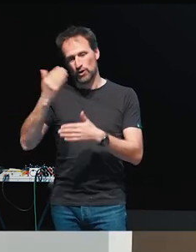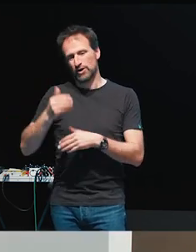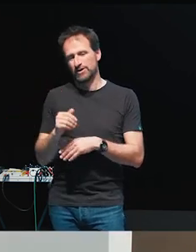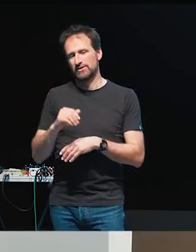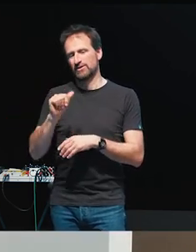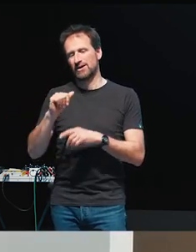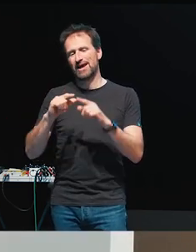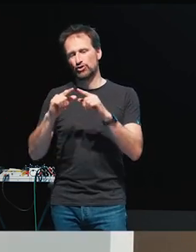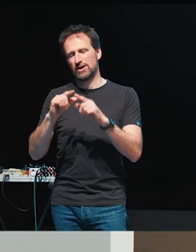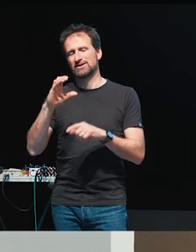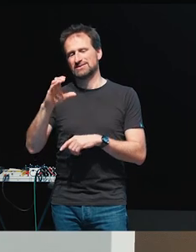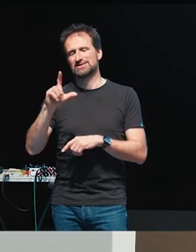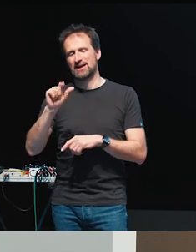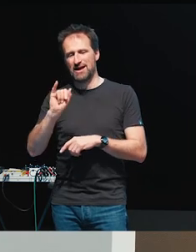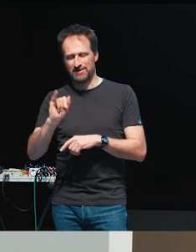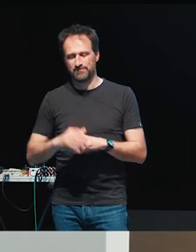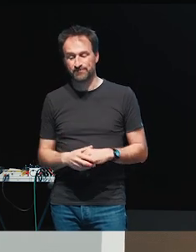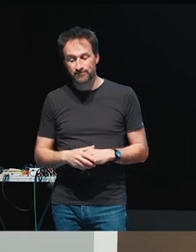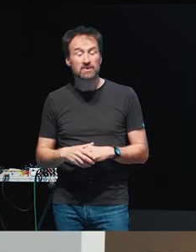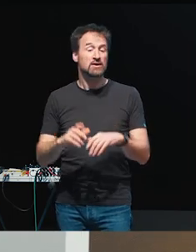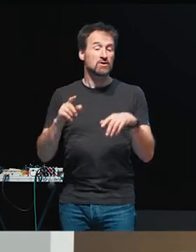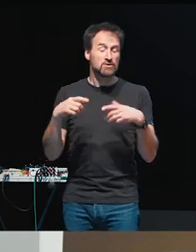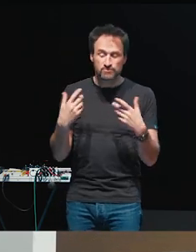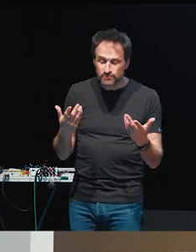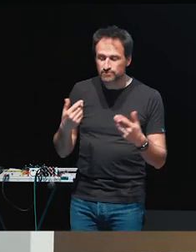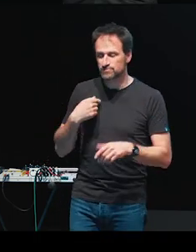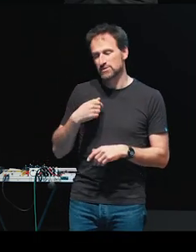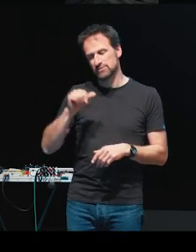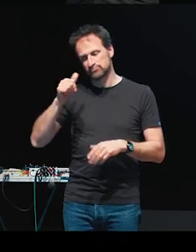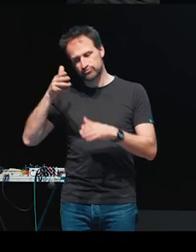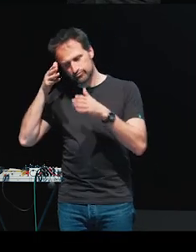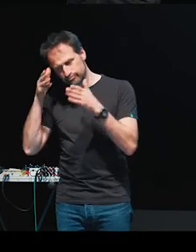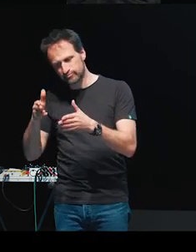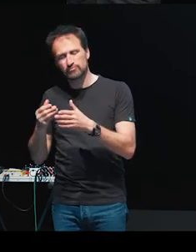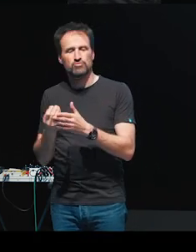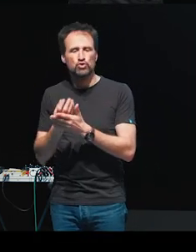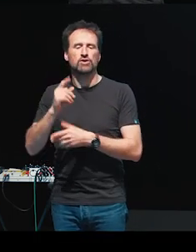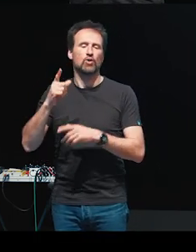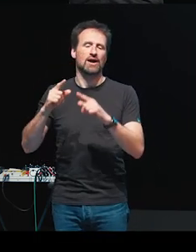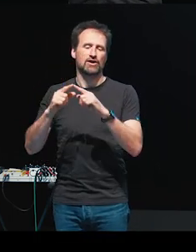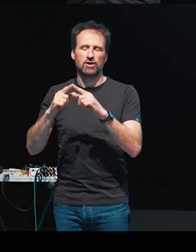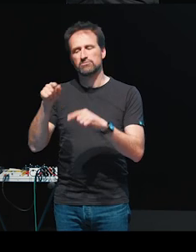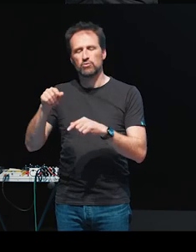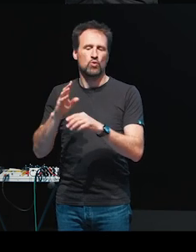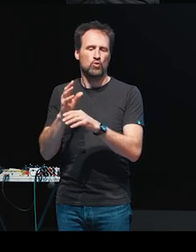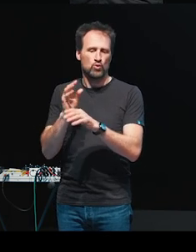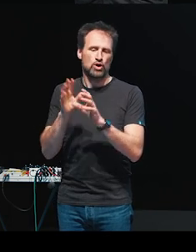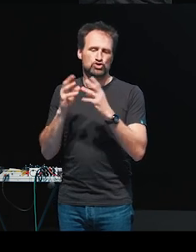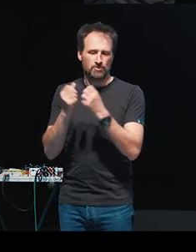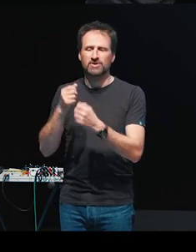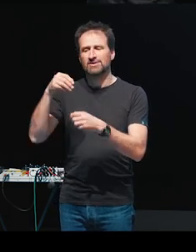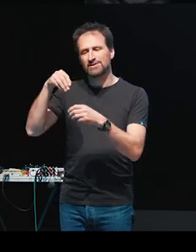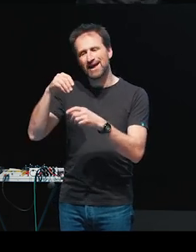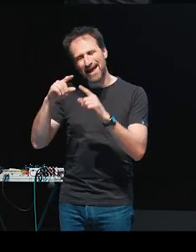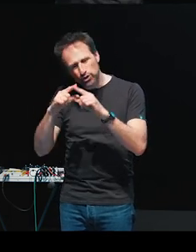CLI. My current product is also about Angular. It's a workshop about Angular in the enterprise, and it